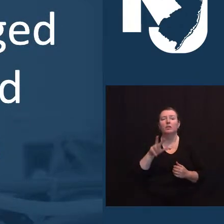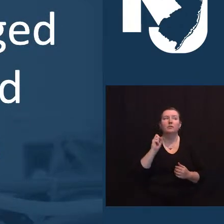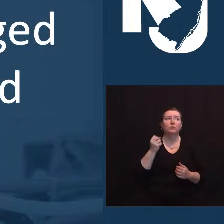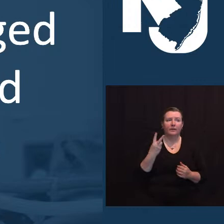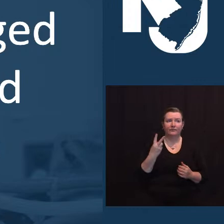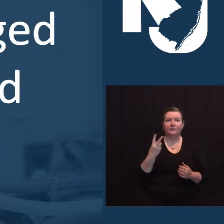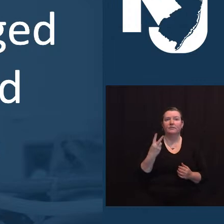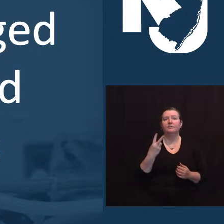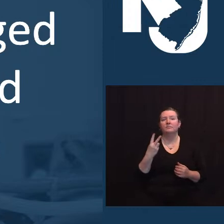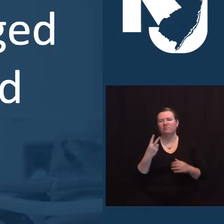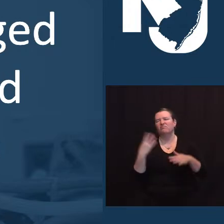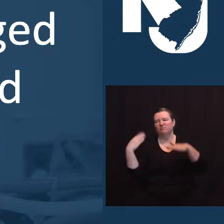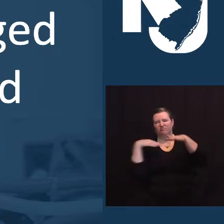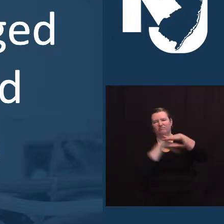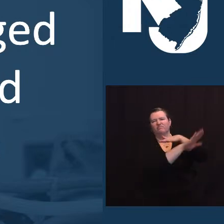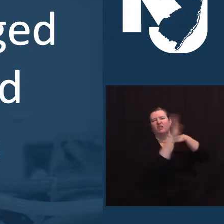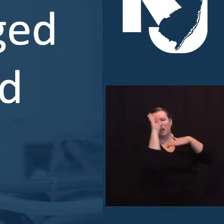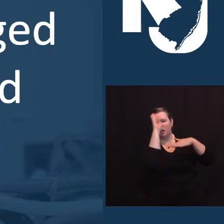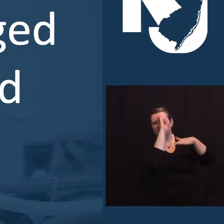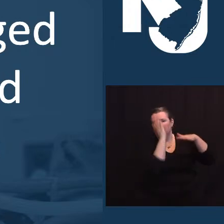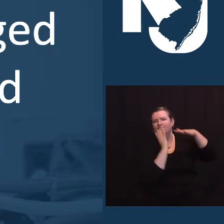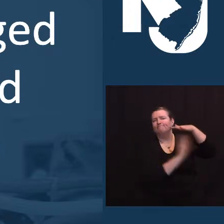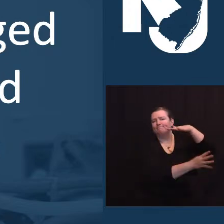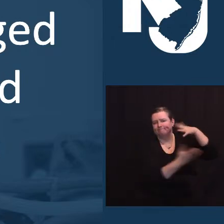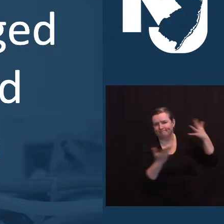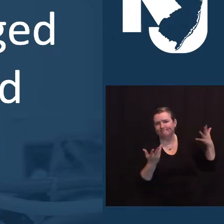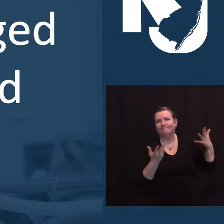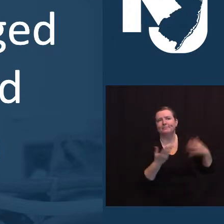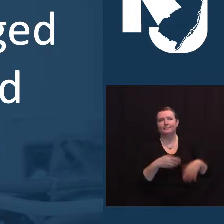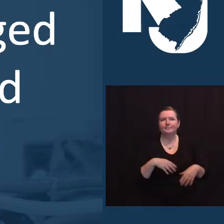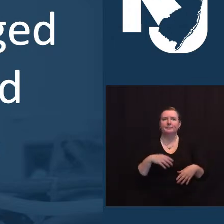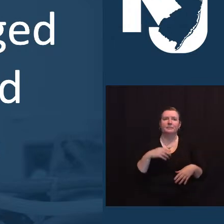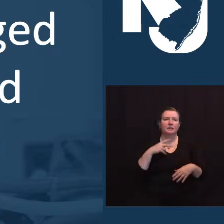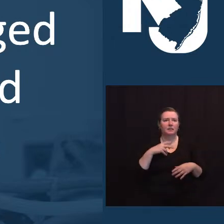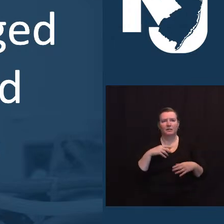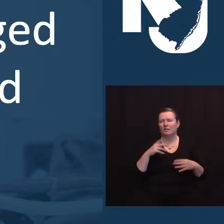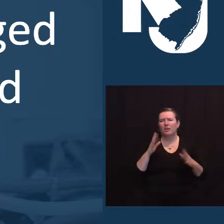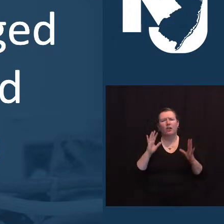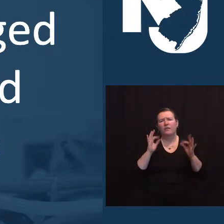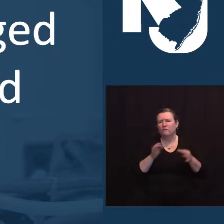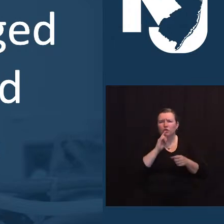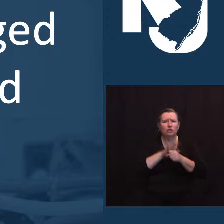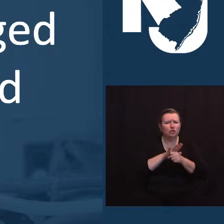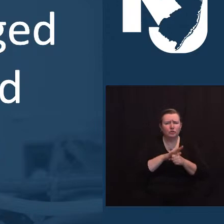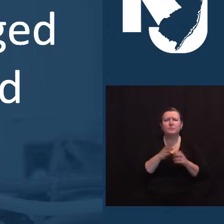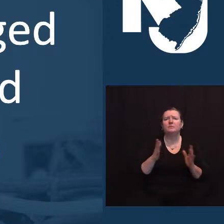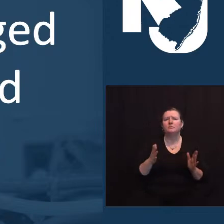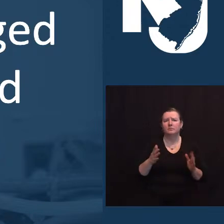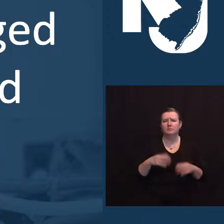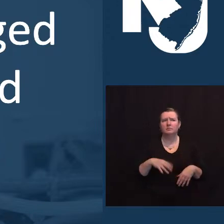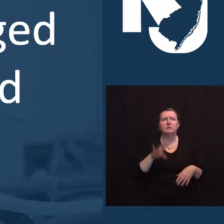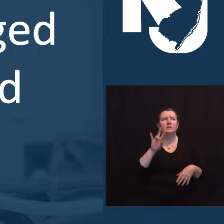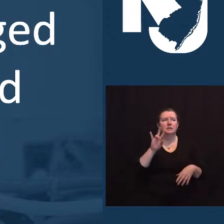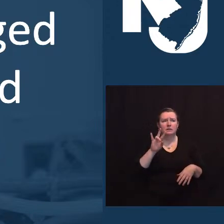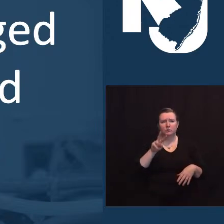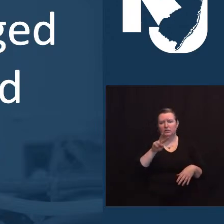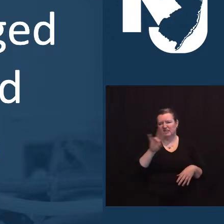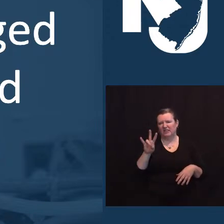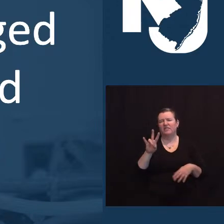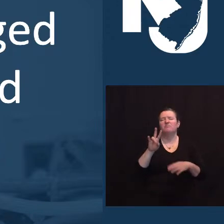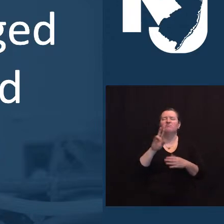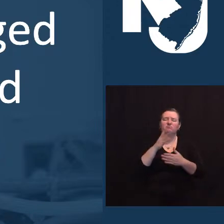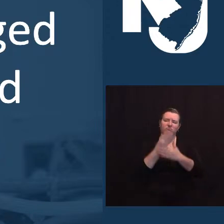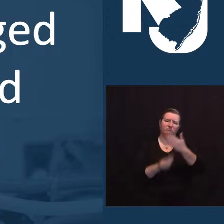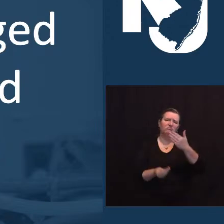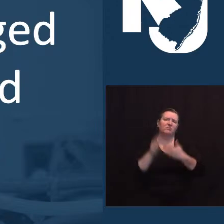patients were admitted. And as you can see, while not yet confirmed, 27 in-hospital deaths. Before we move